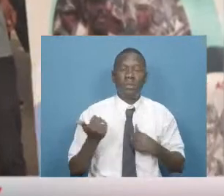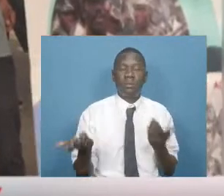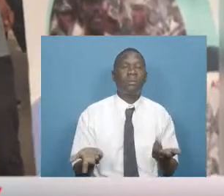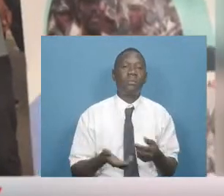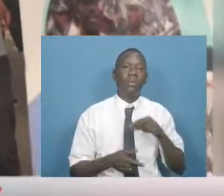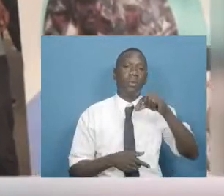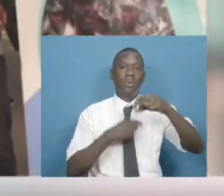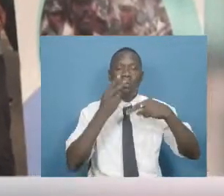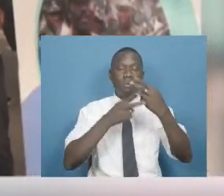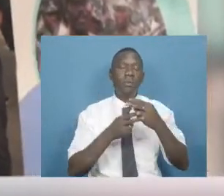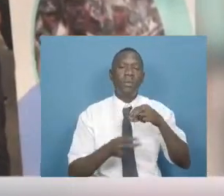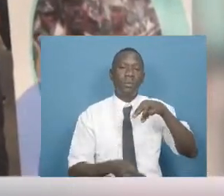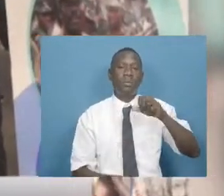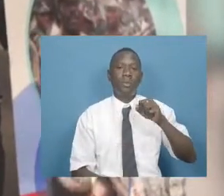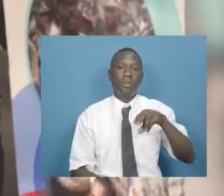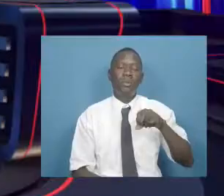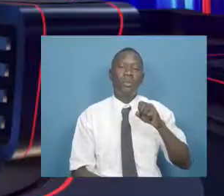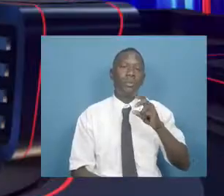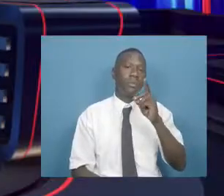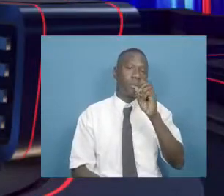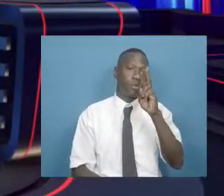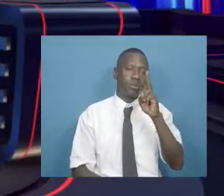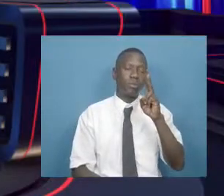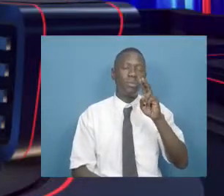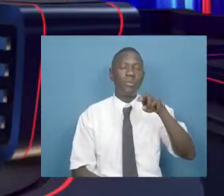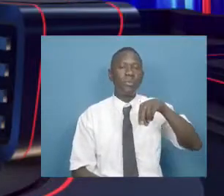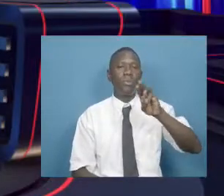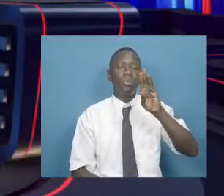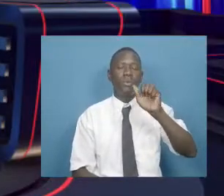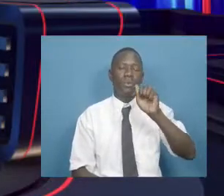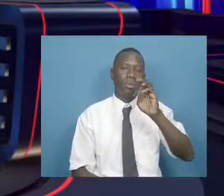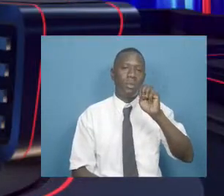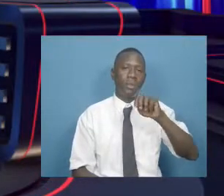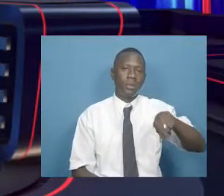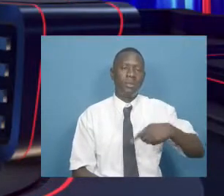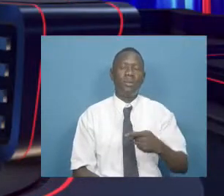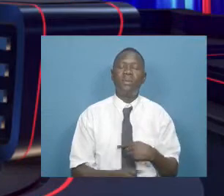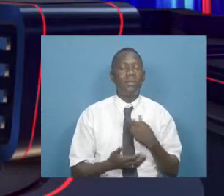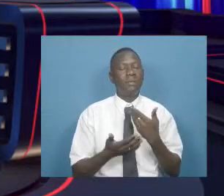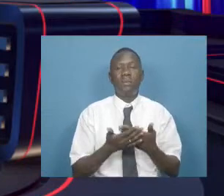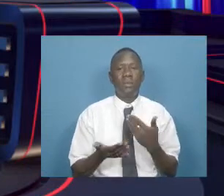For QTV News, I am Murumbuch. Well,